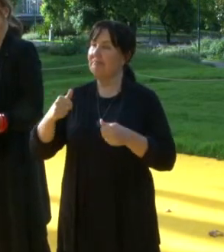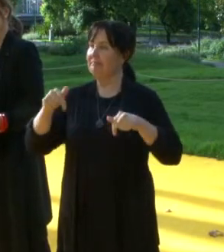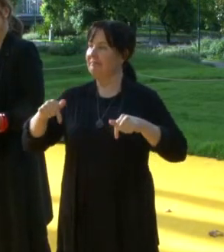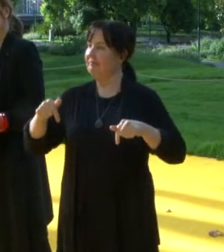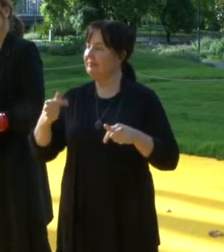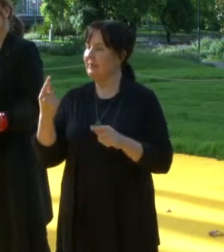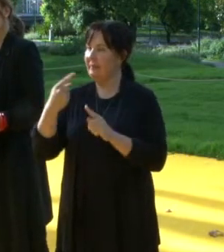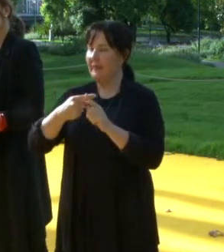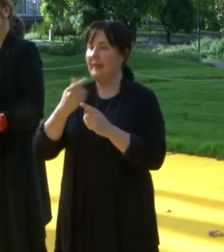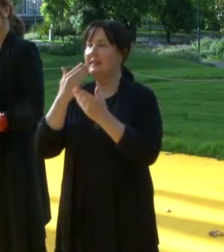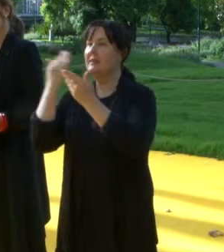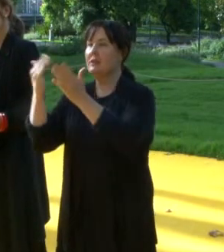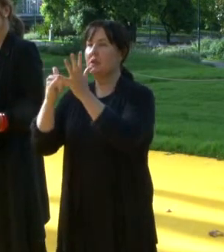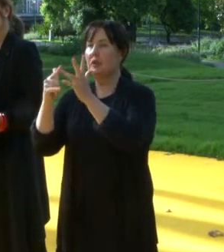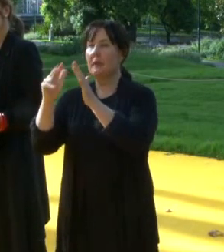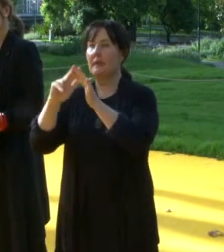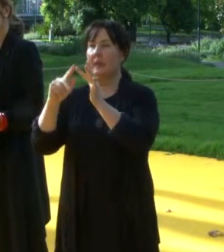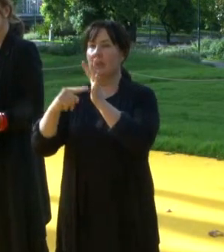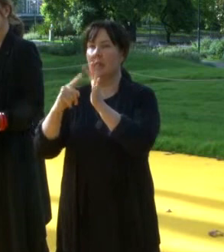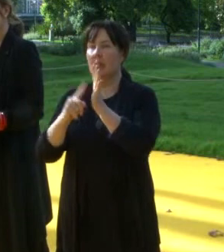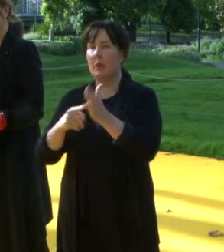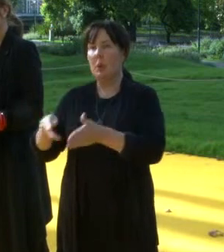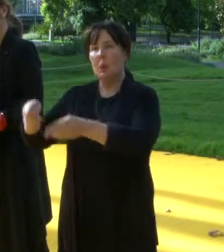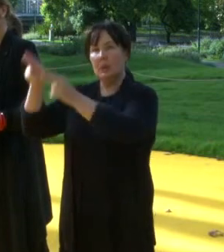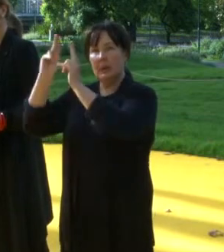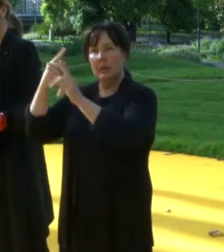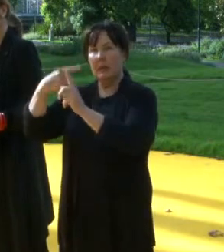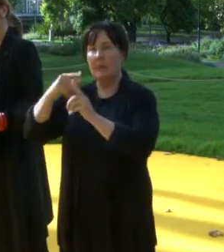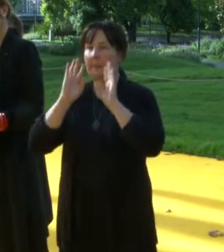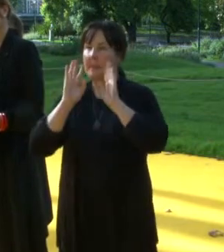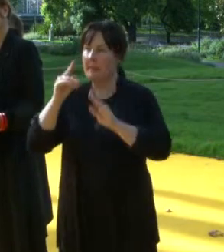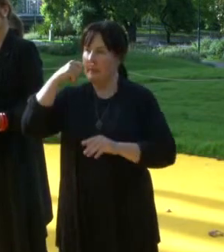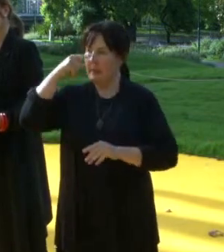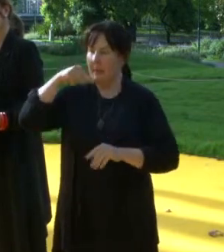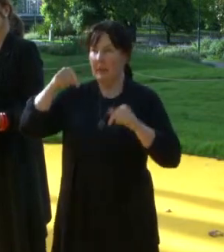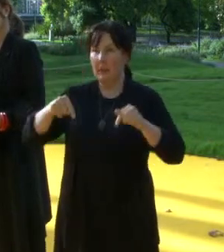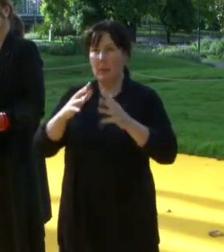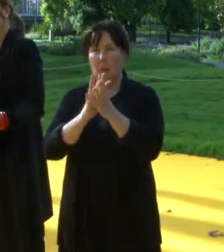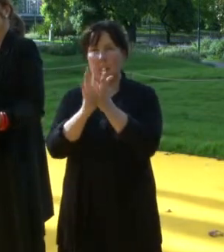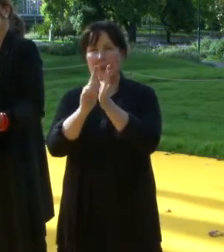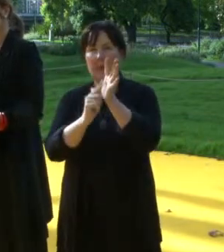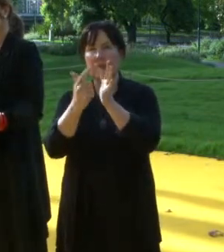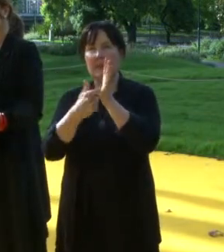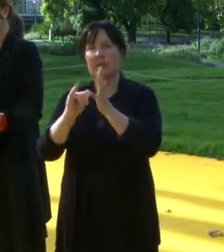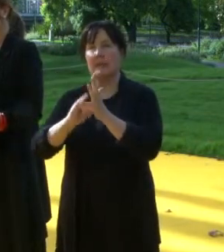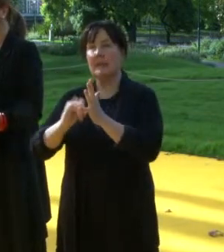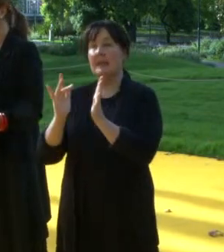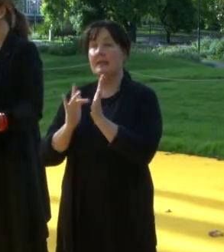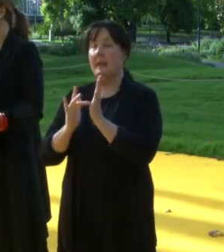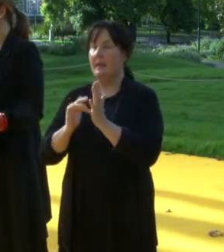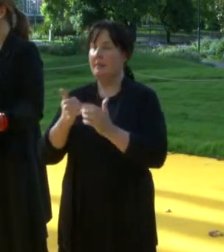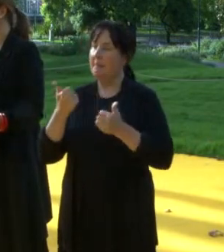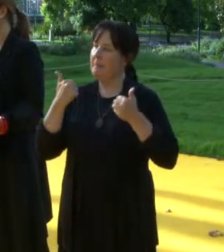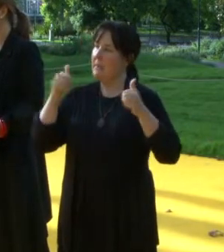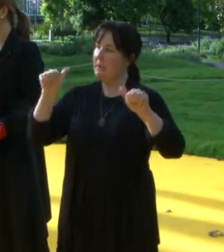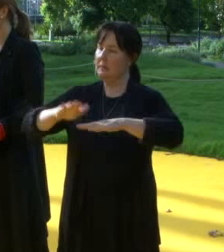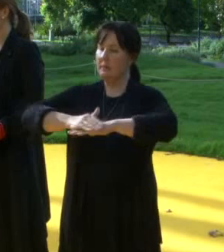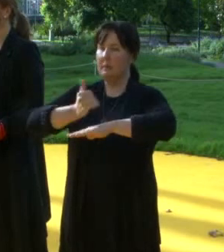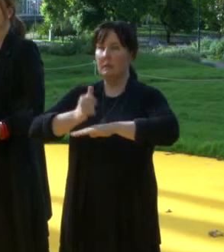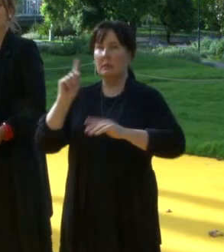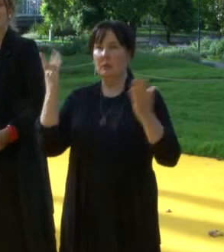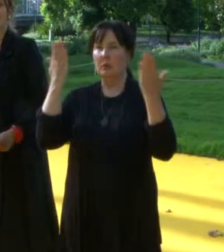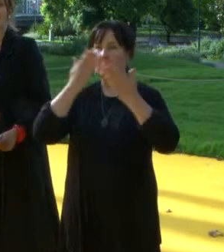at the Sofitel Hotel, and the amazing team at the Wheeler Centre for making this evening possible. To all our